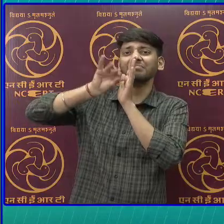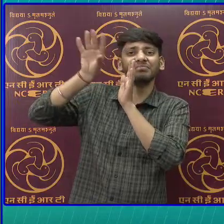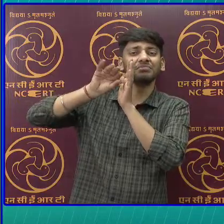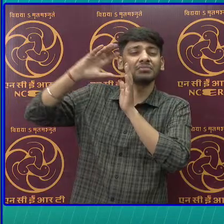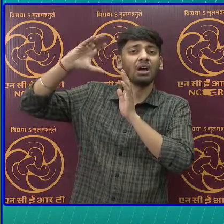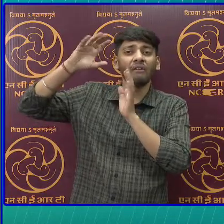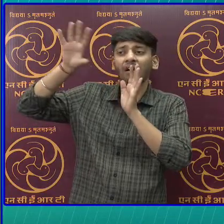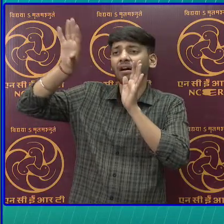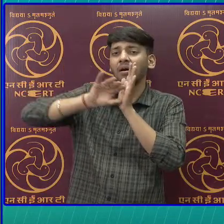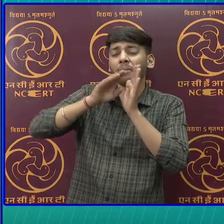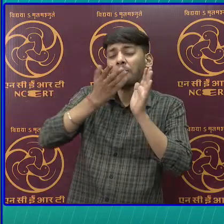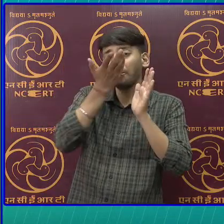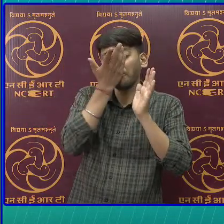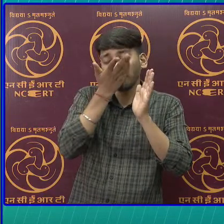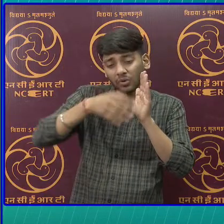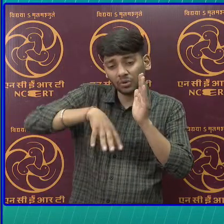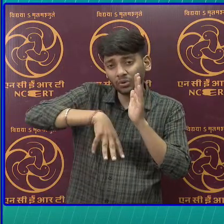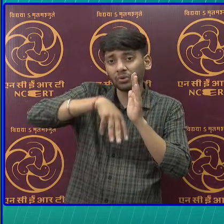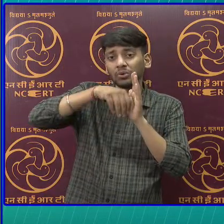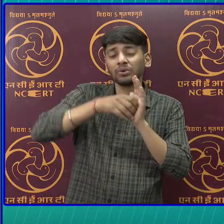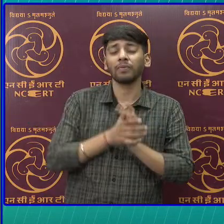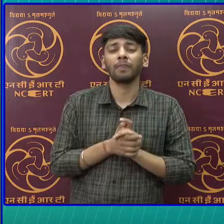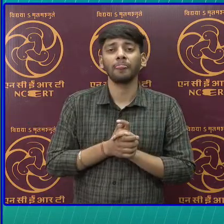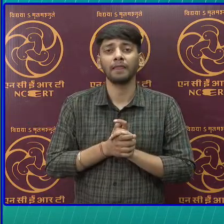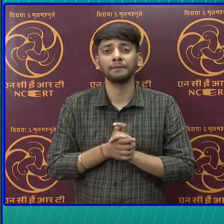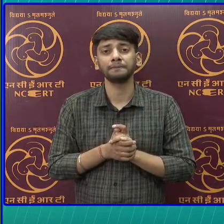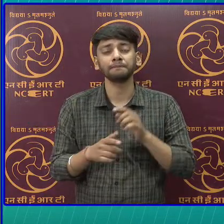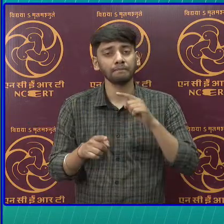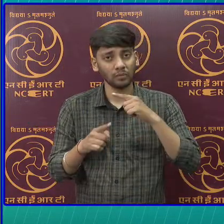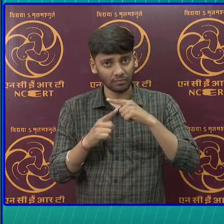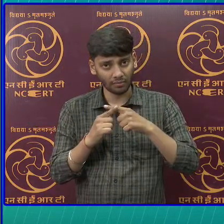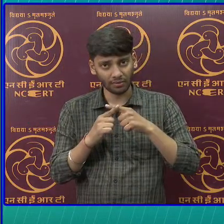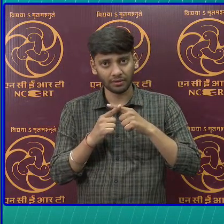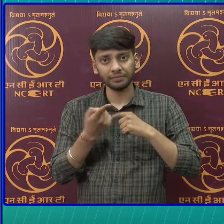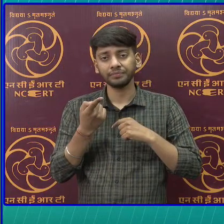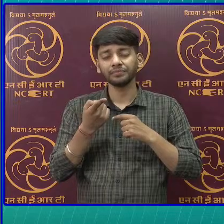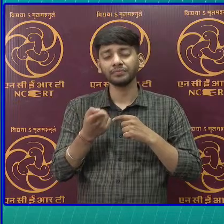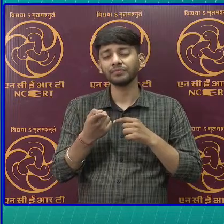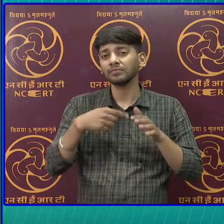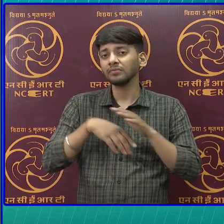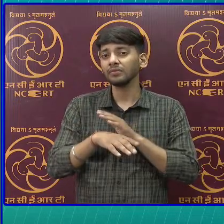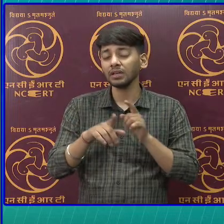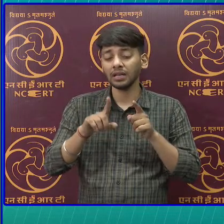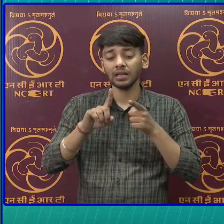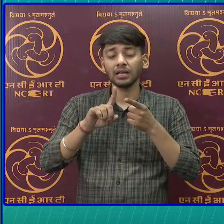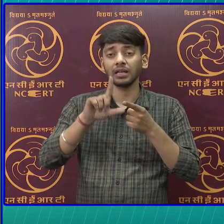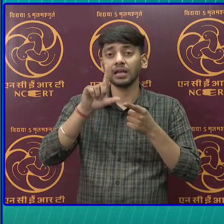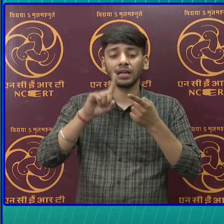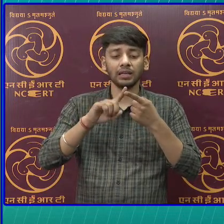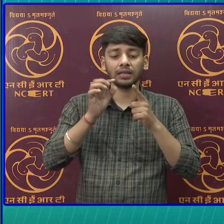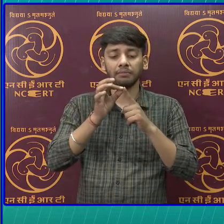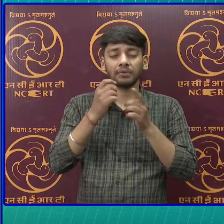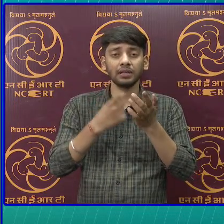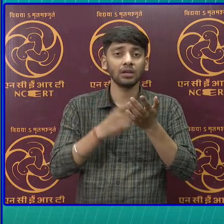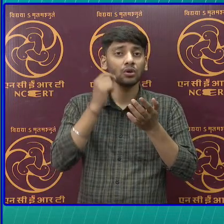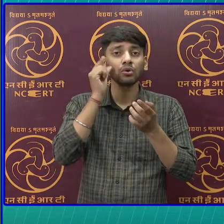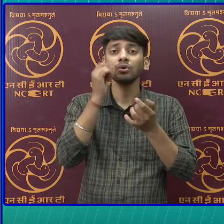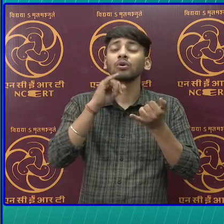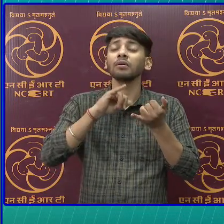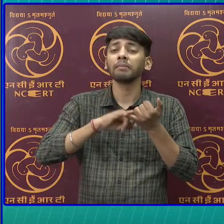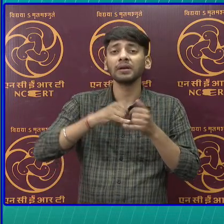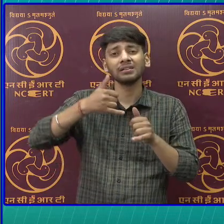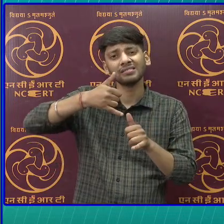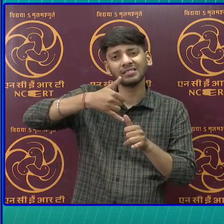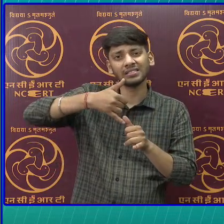and water, Exactly, right? right. And then out of its leprous height comes leaves,